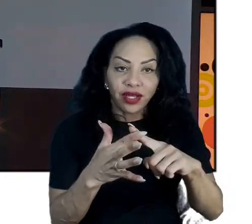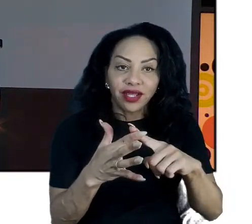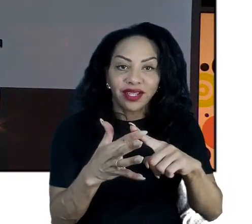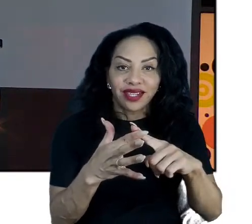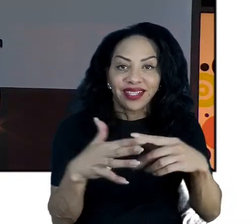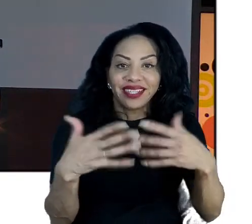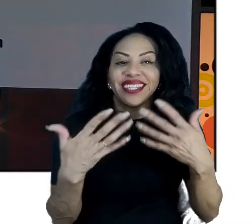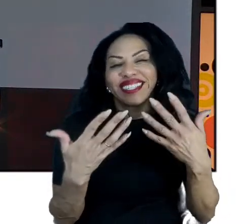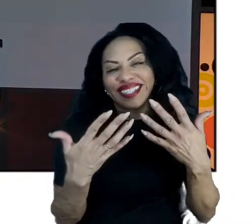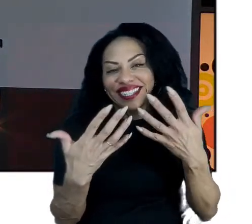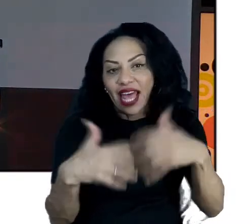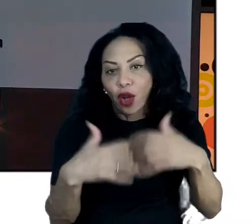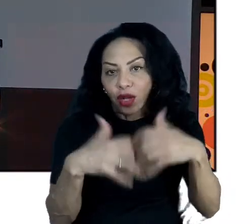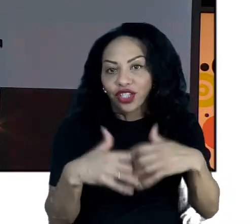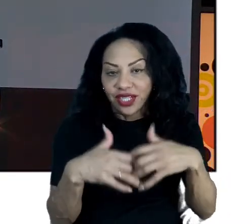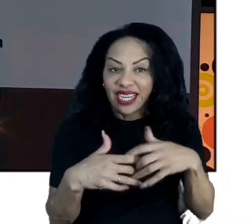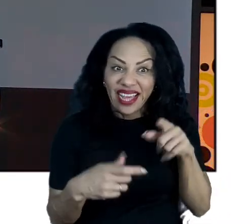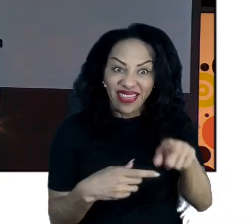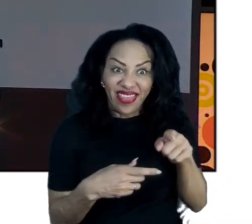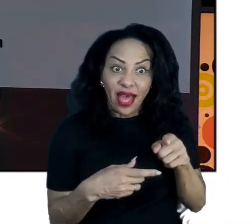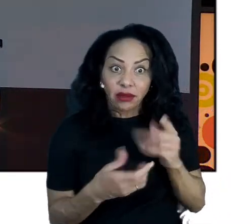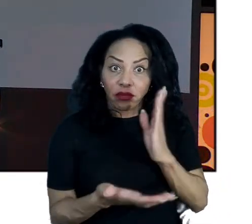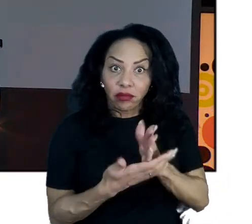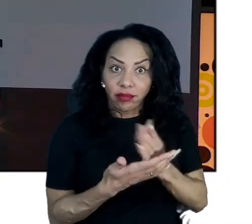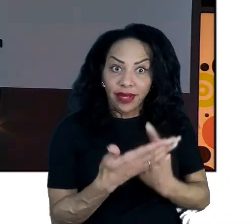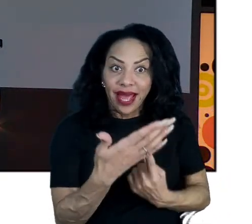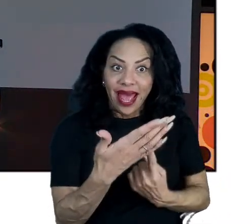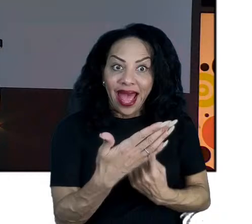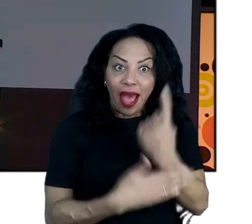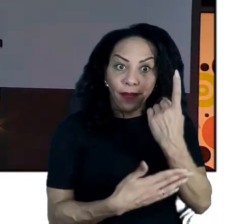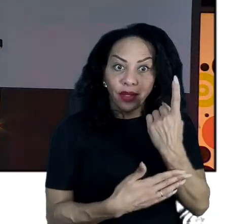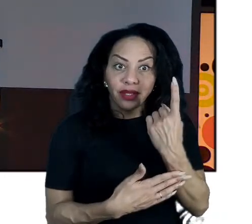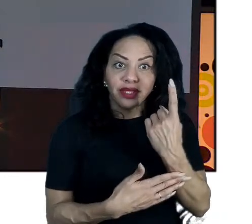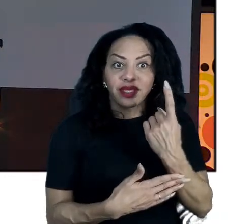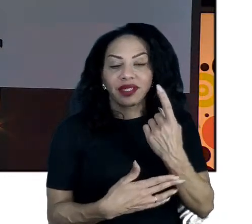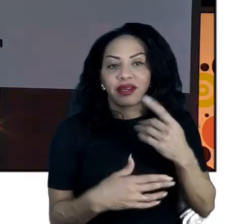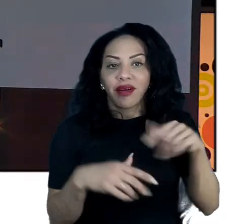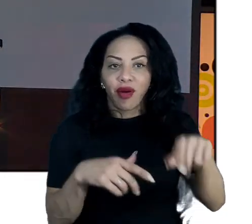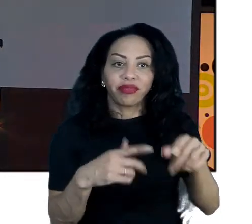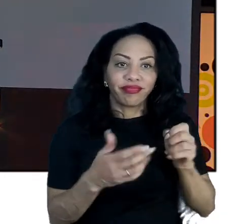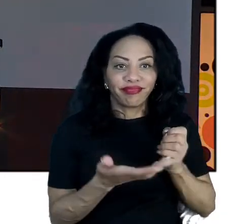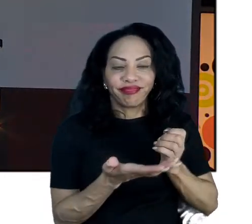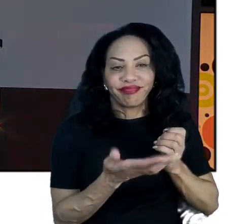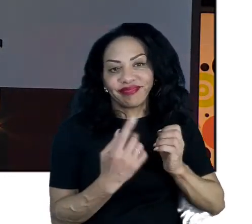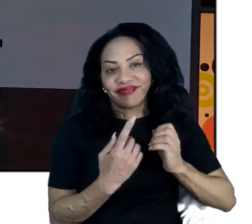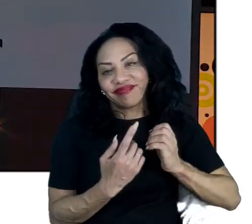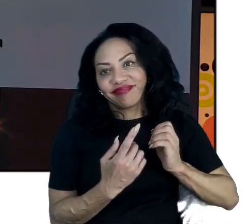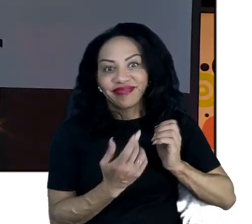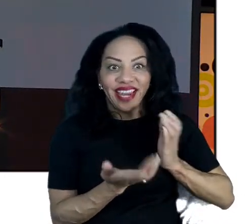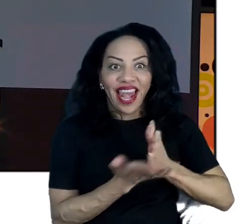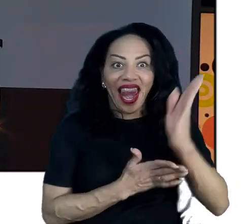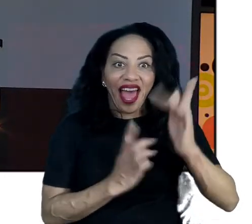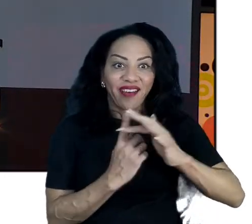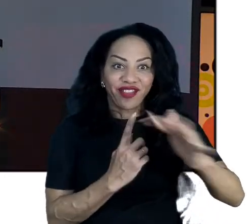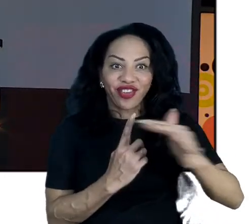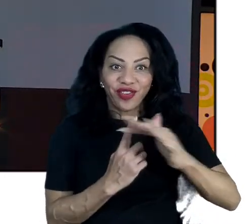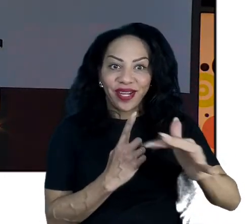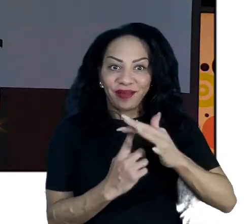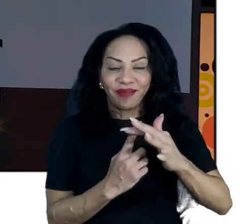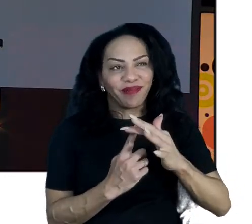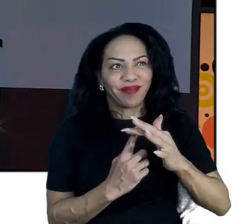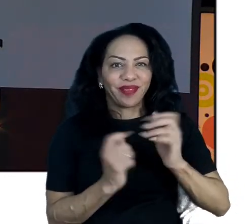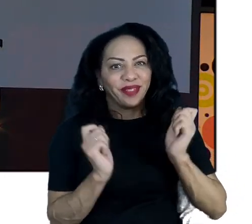ridiculousness of that. That's not lost on me. And And it's about